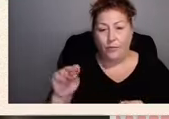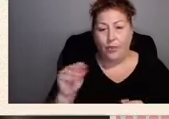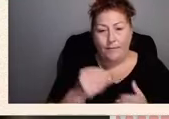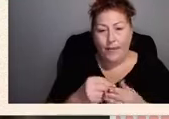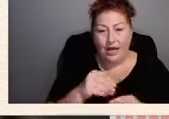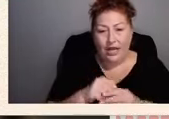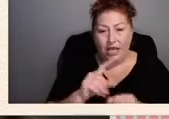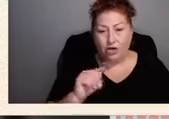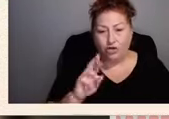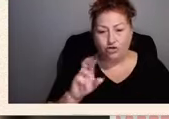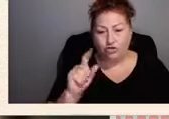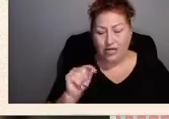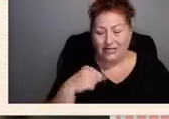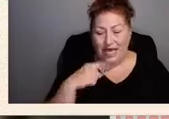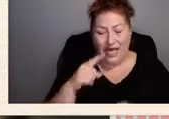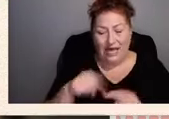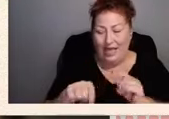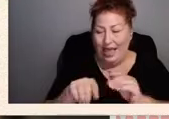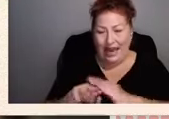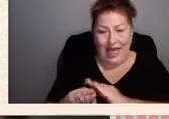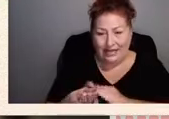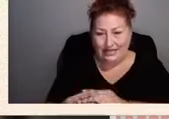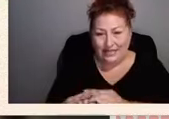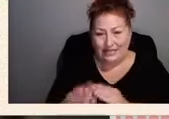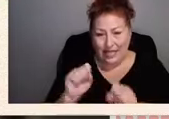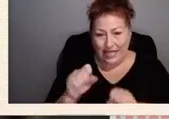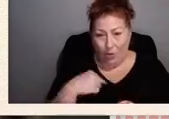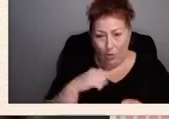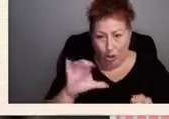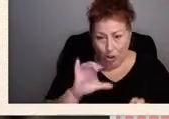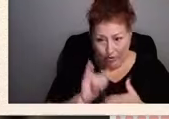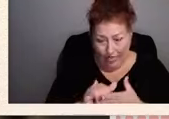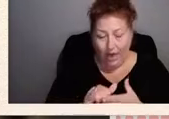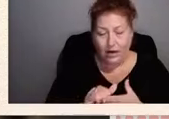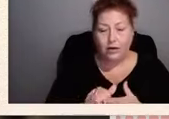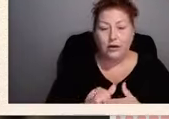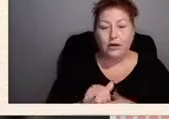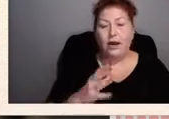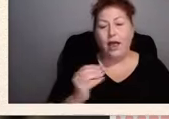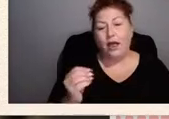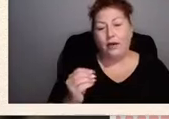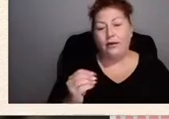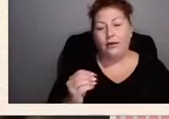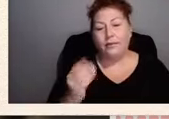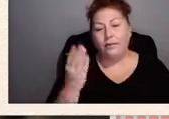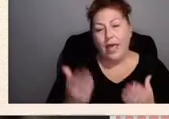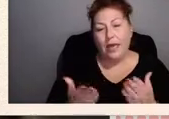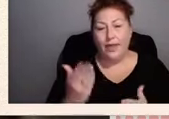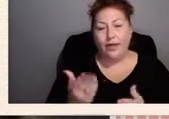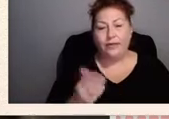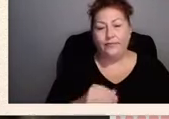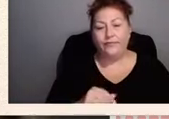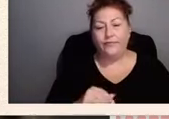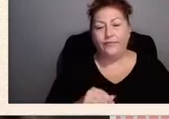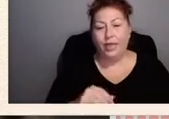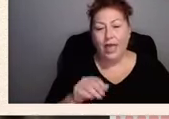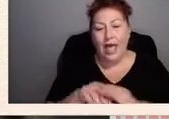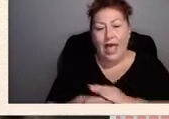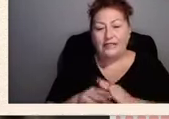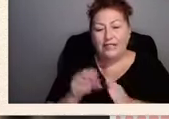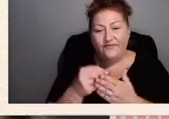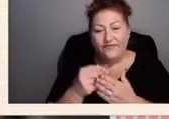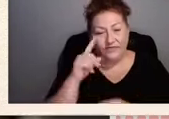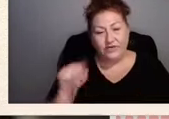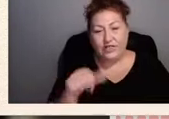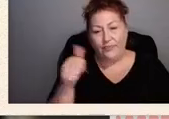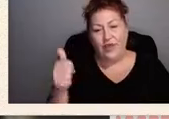can't access. Can we do that and maybe access funds for something else another way?